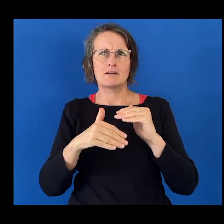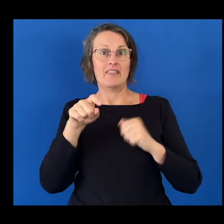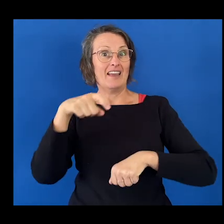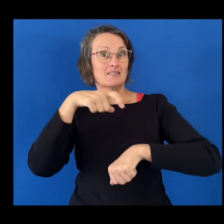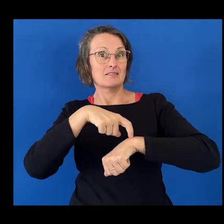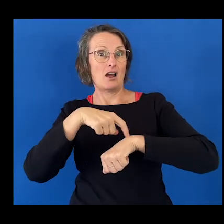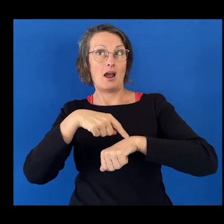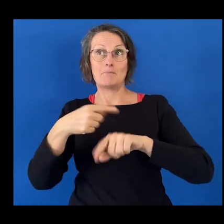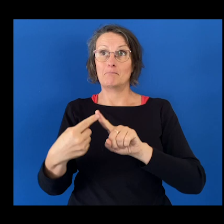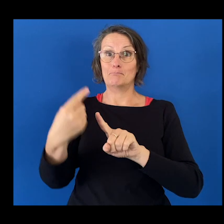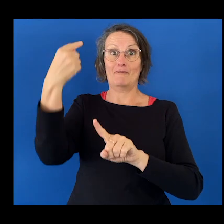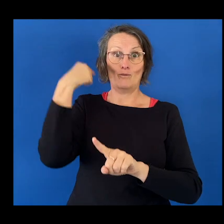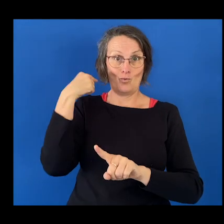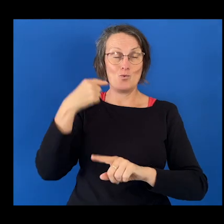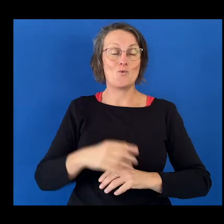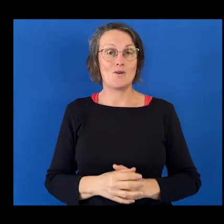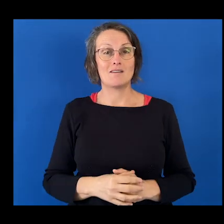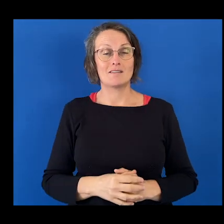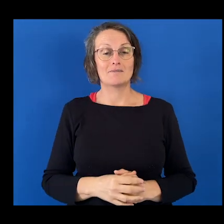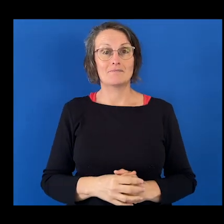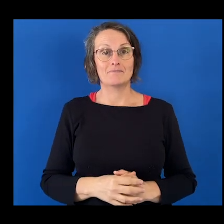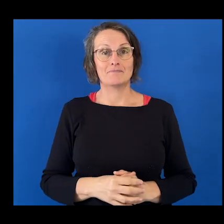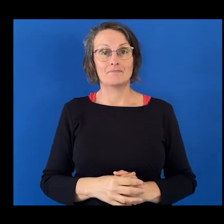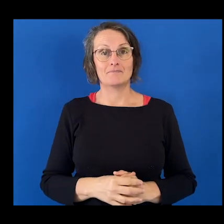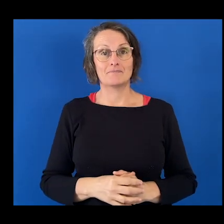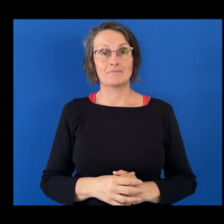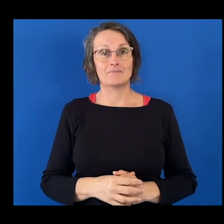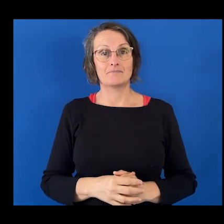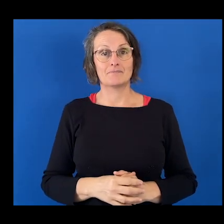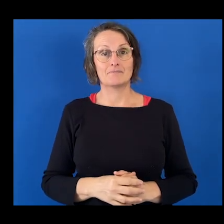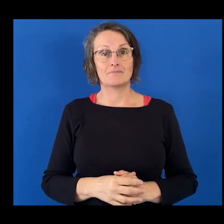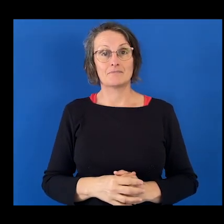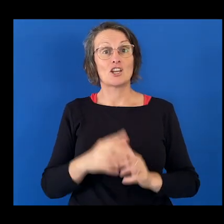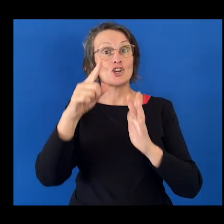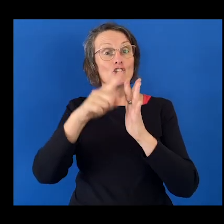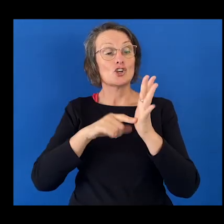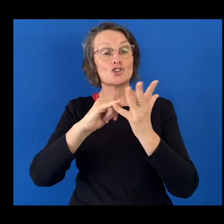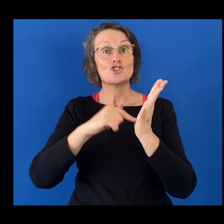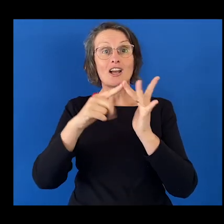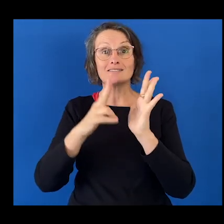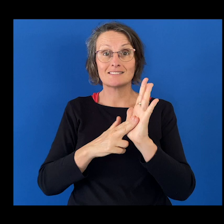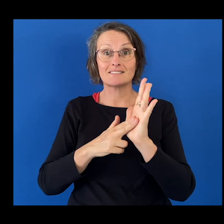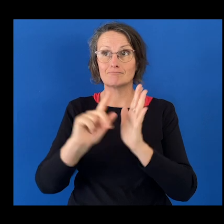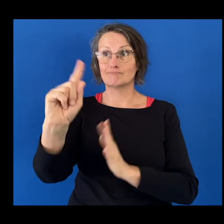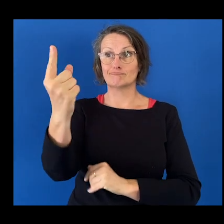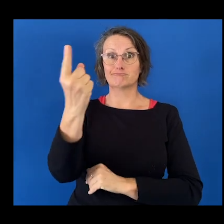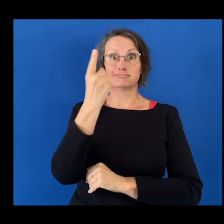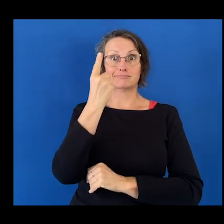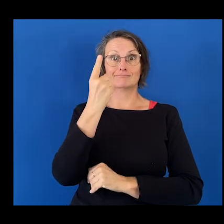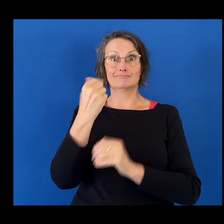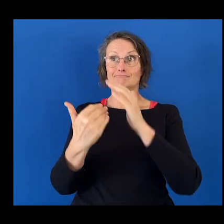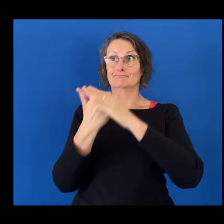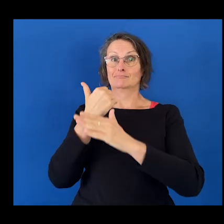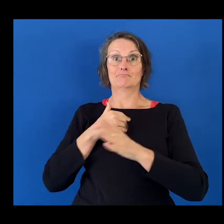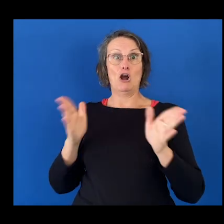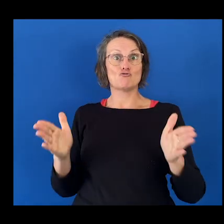to the moment when it was actually Justin Patton. He walked into this very room in my studio and asked me